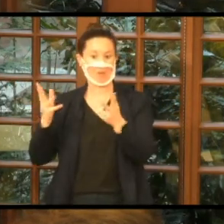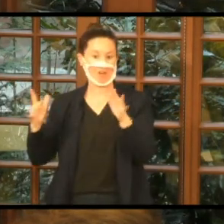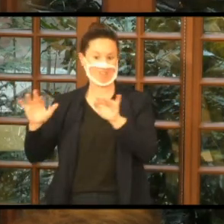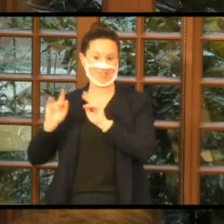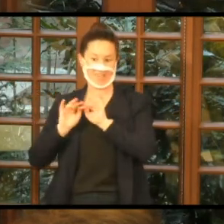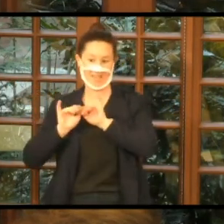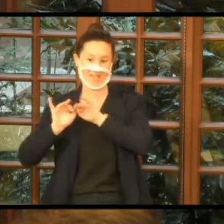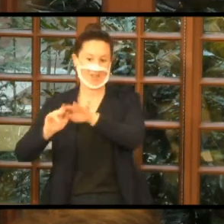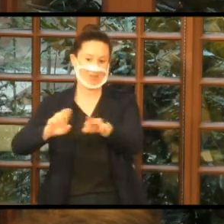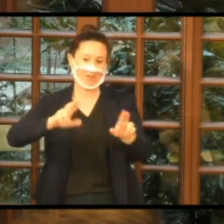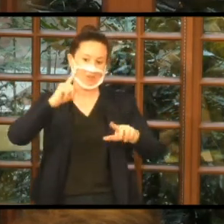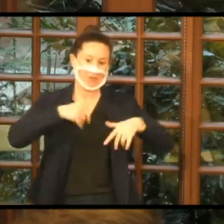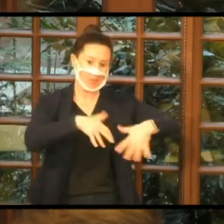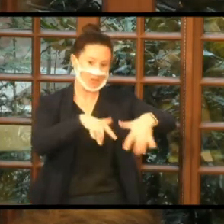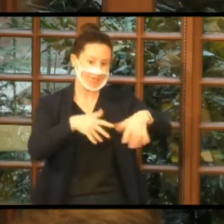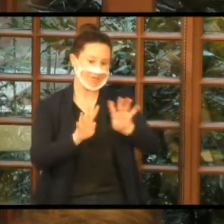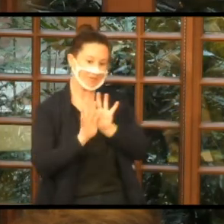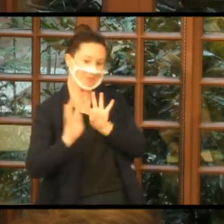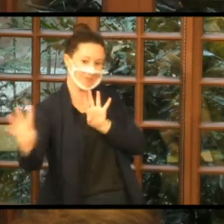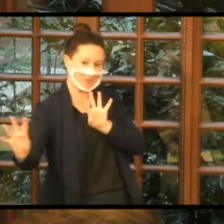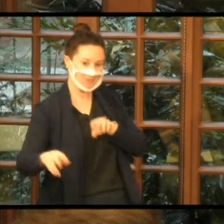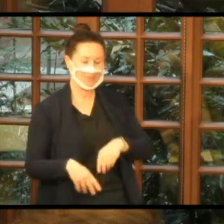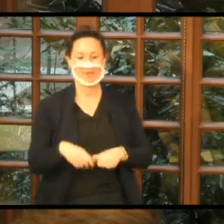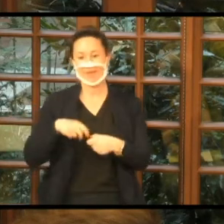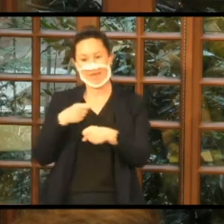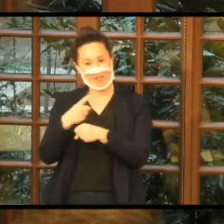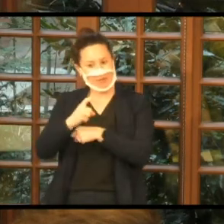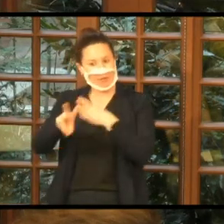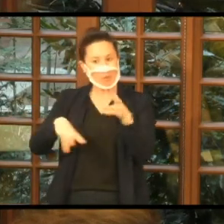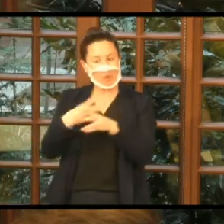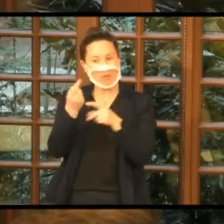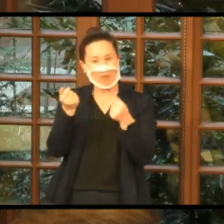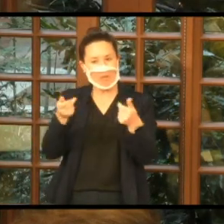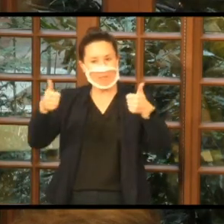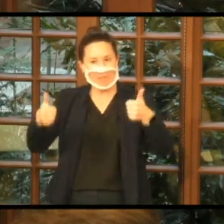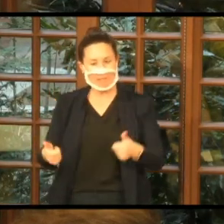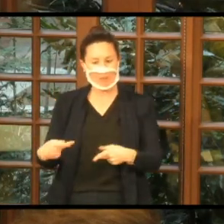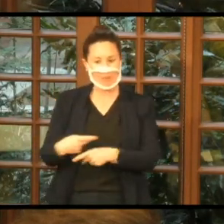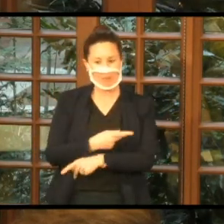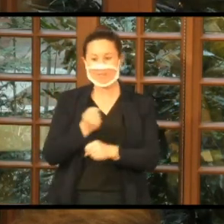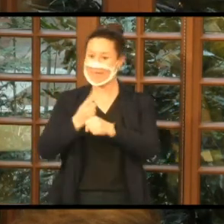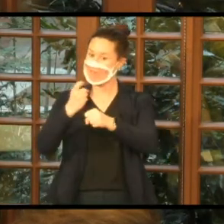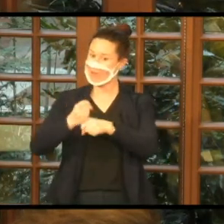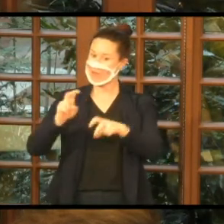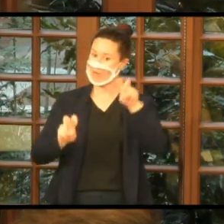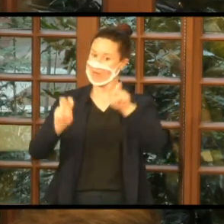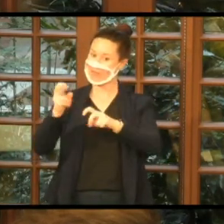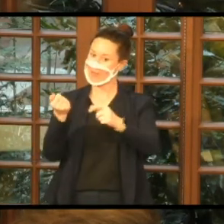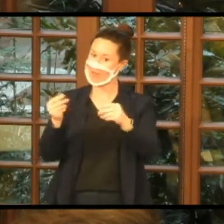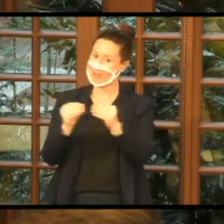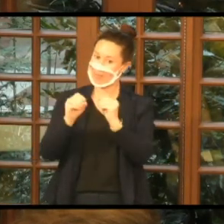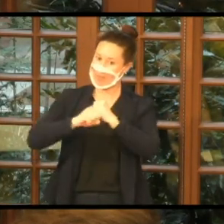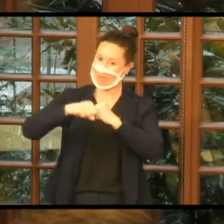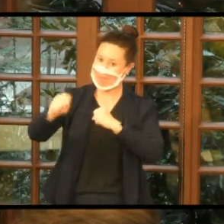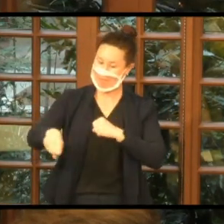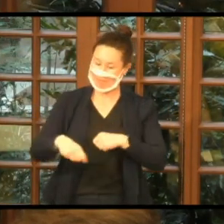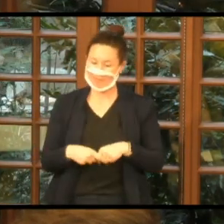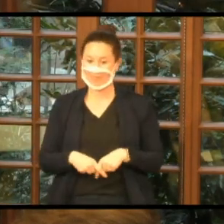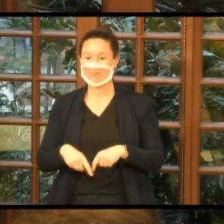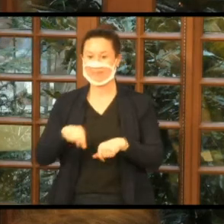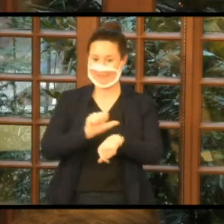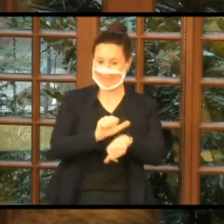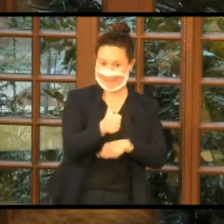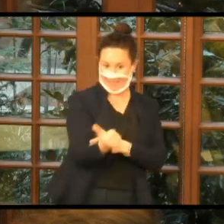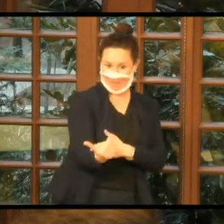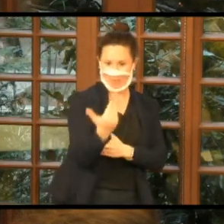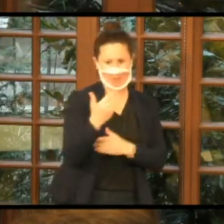the parade route. Every year, the world gets a little worse and the winter solstice carnival gets a little longer. 10 a.m., but